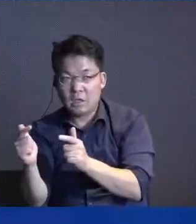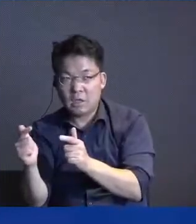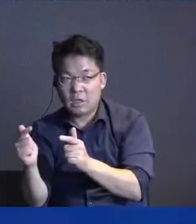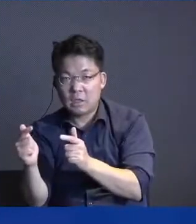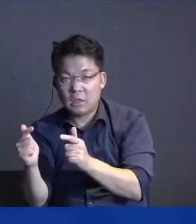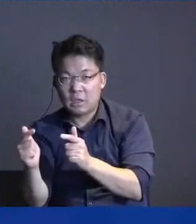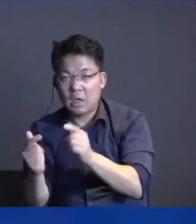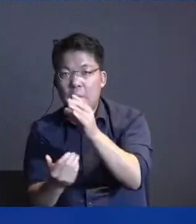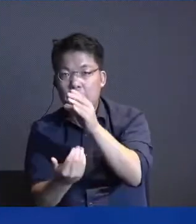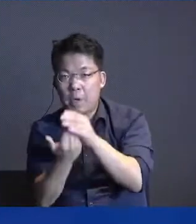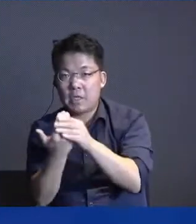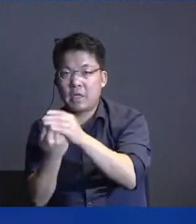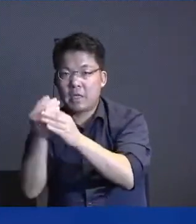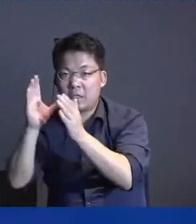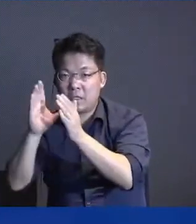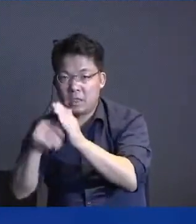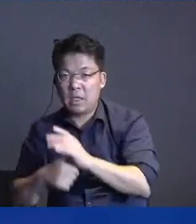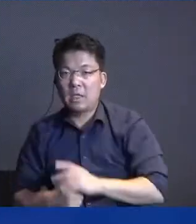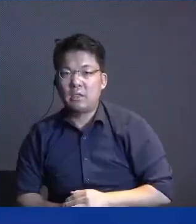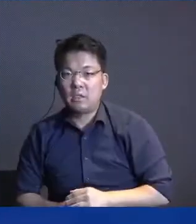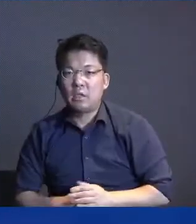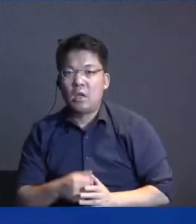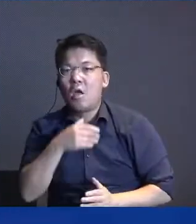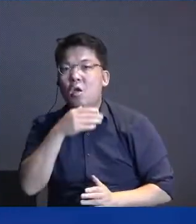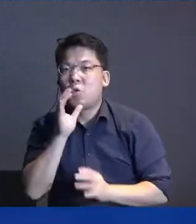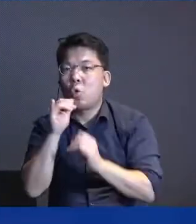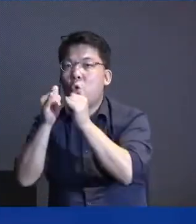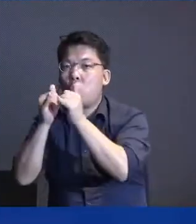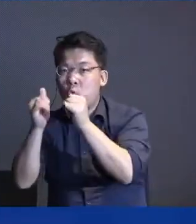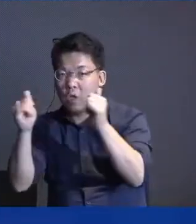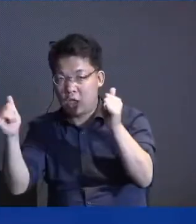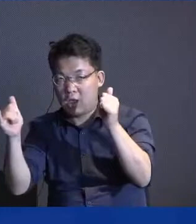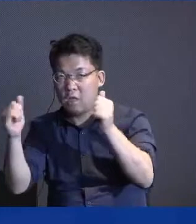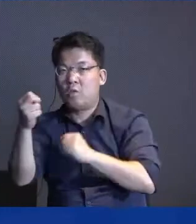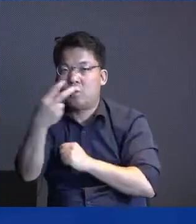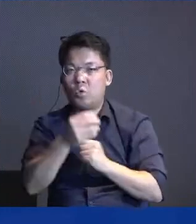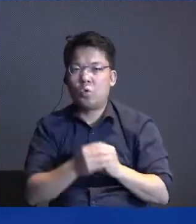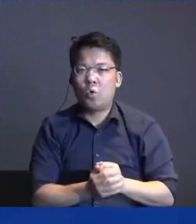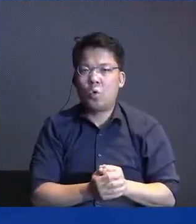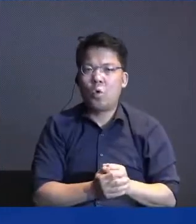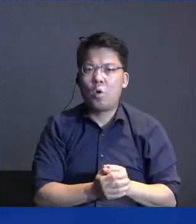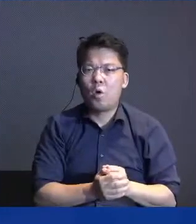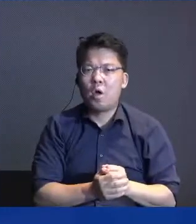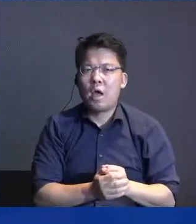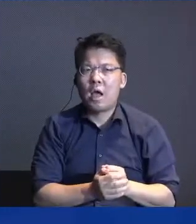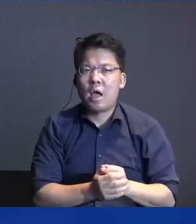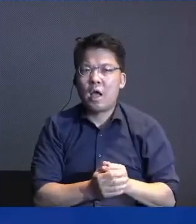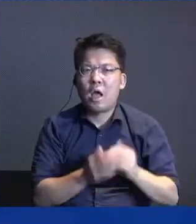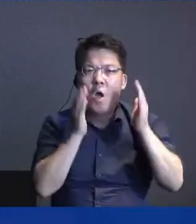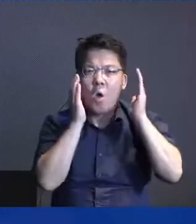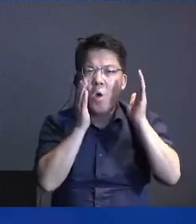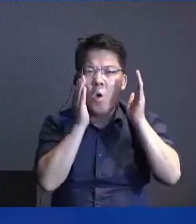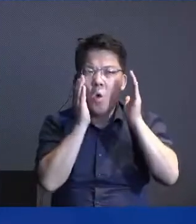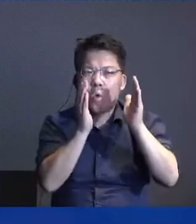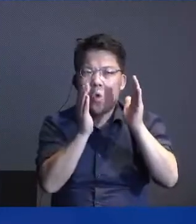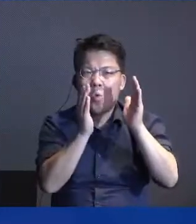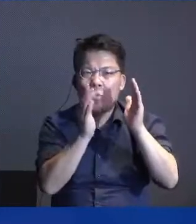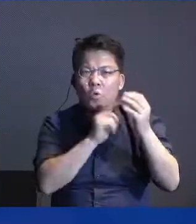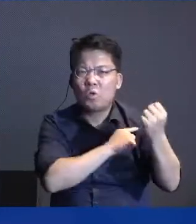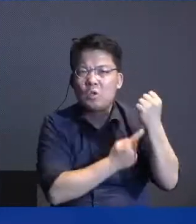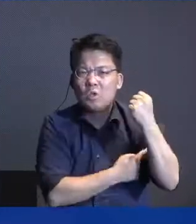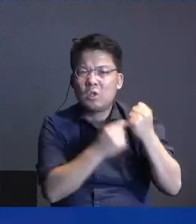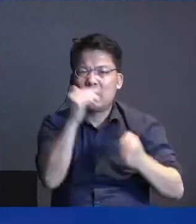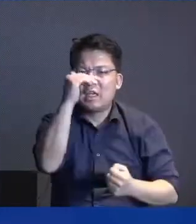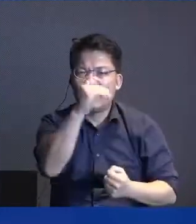age groups and people with lower levels of education. Higher education indicates a